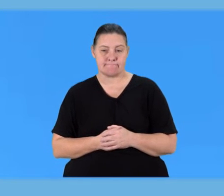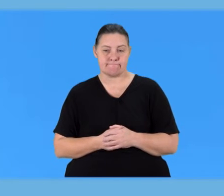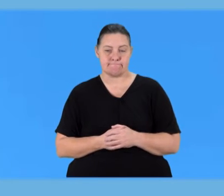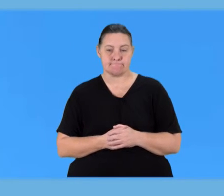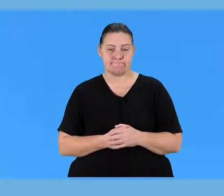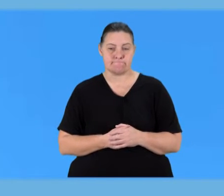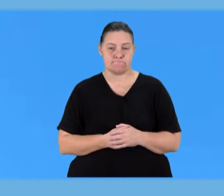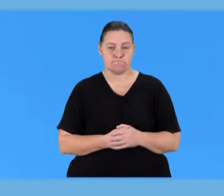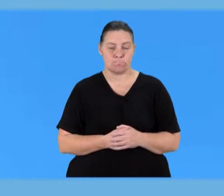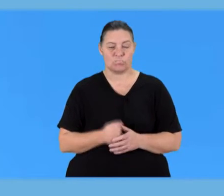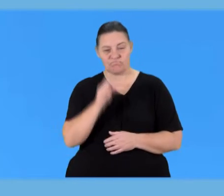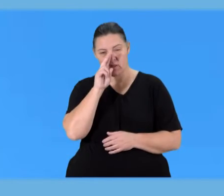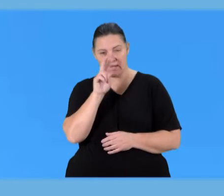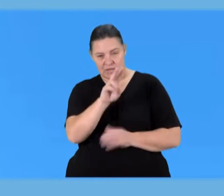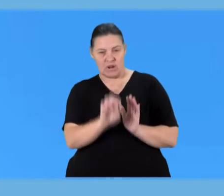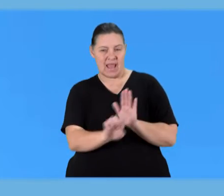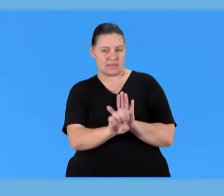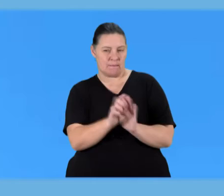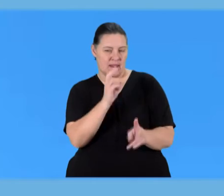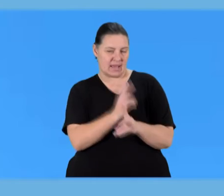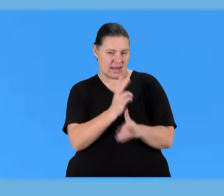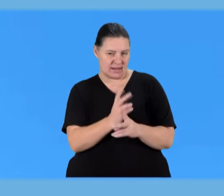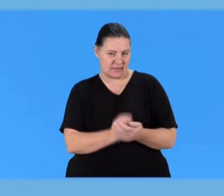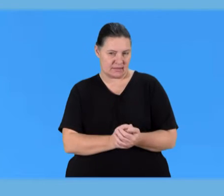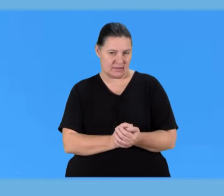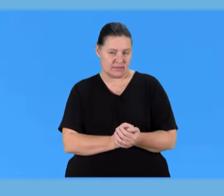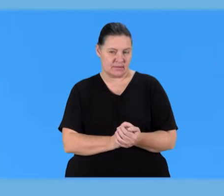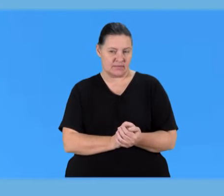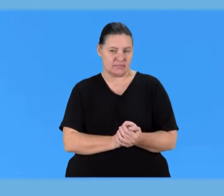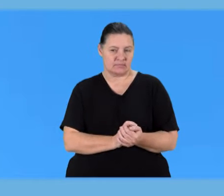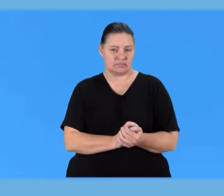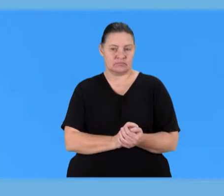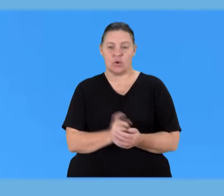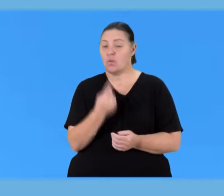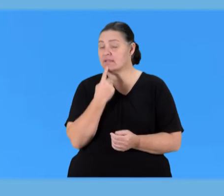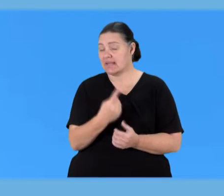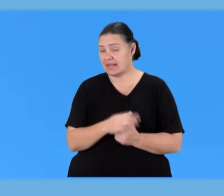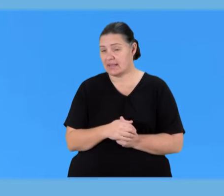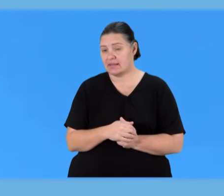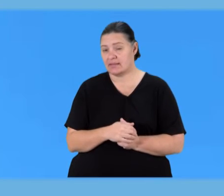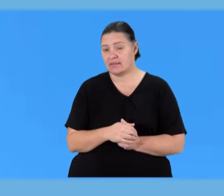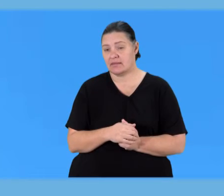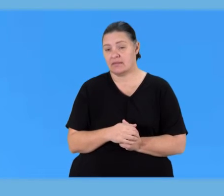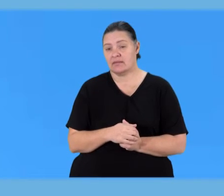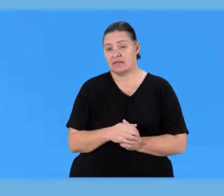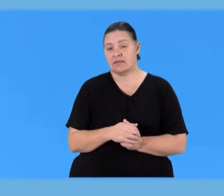Now, we need to look at this example again, that we said